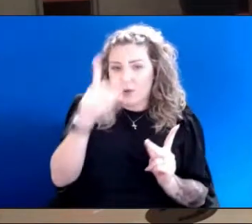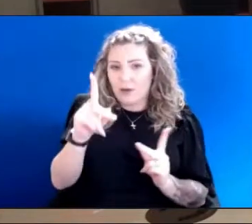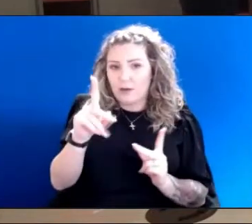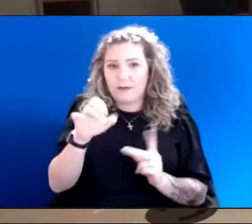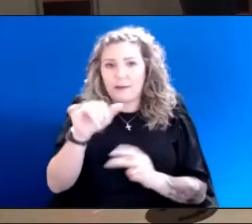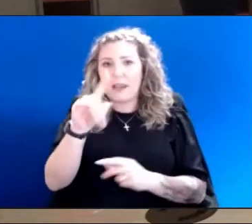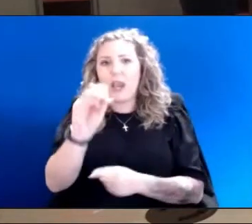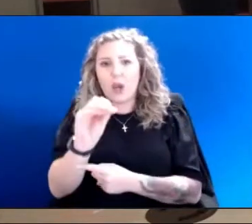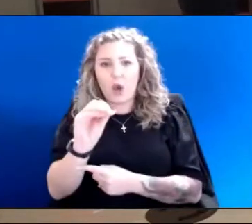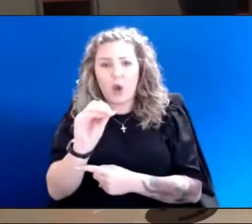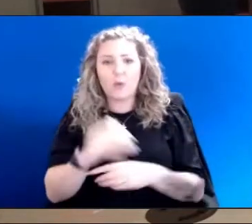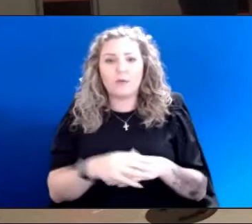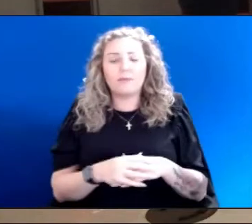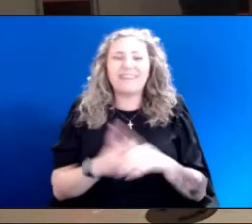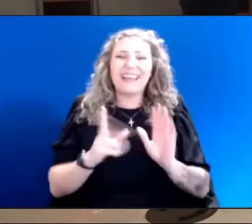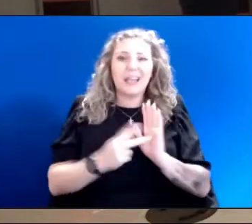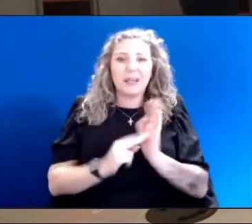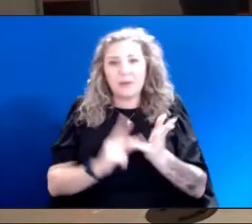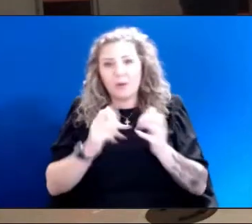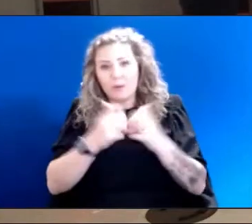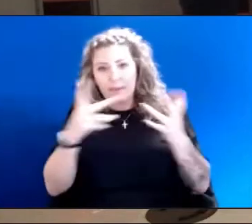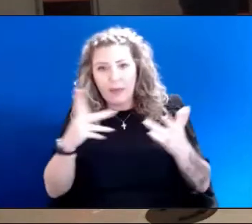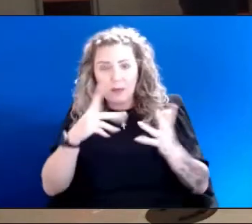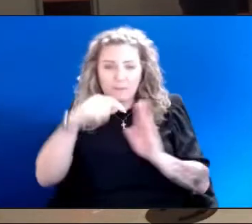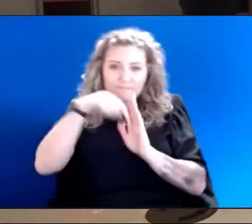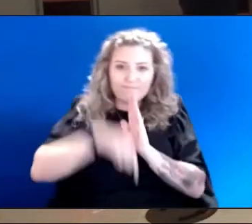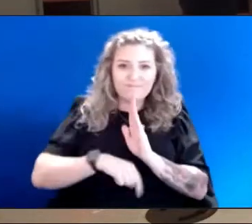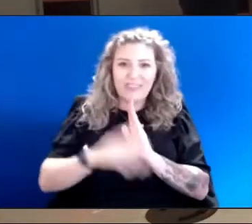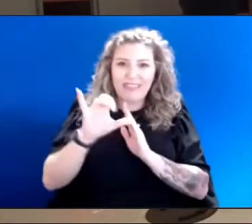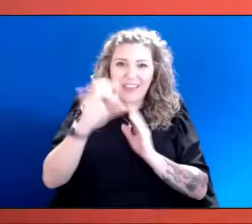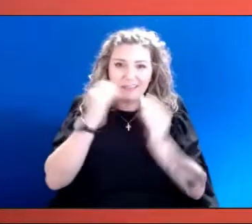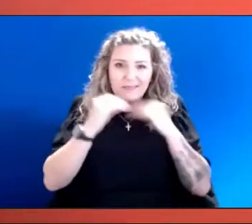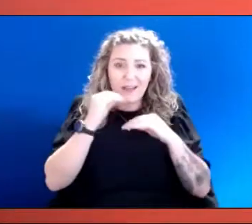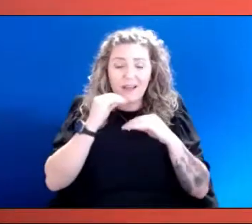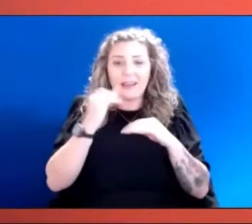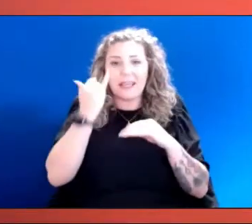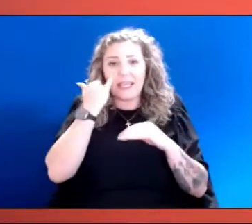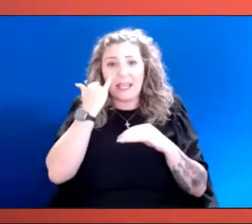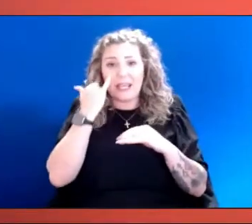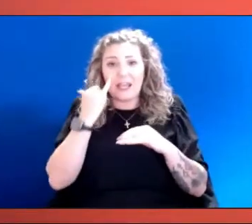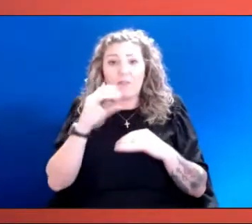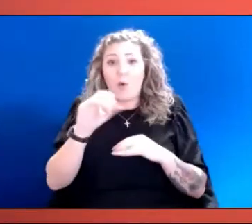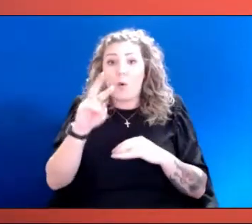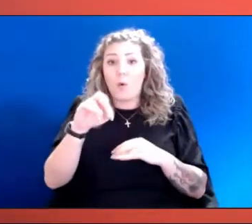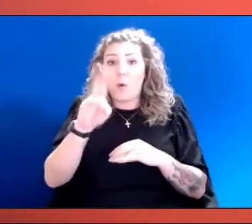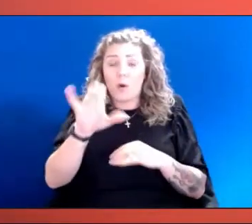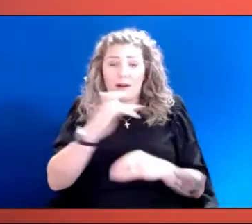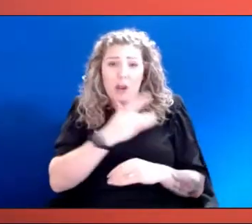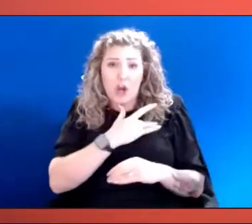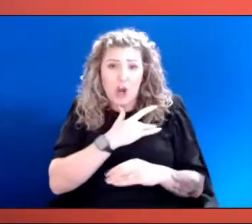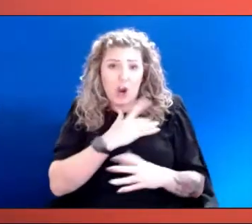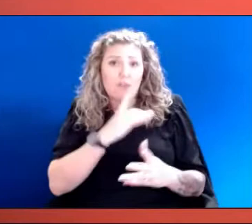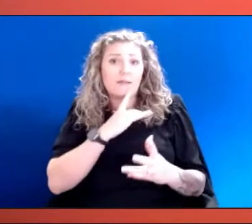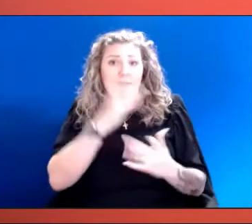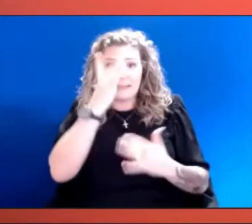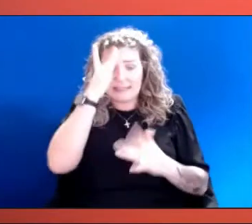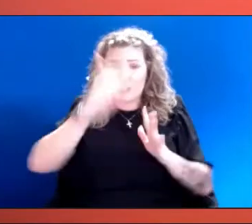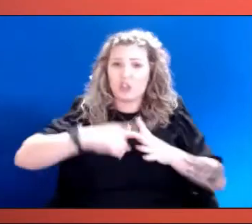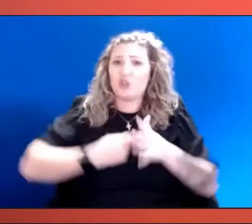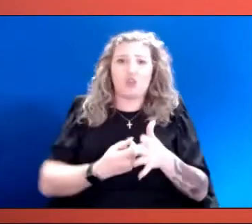keto? Well, I mean, without getting into the specifics of the diet, I think coronary artery disease is something that's long-standing. It starts as a kid. By the time